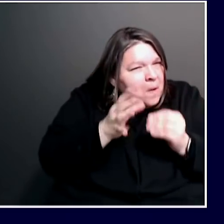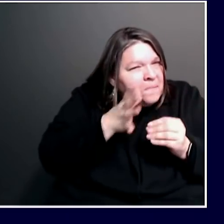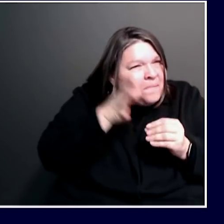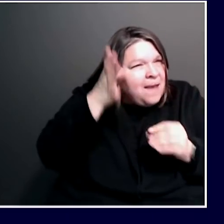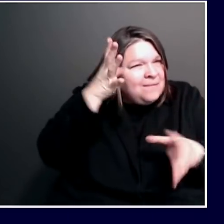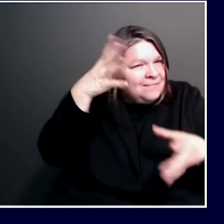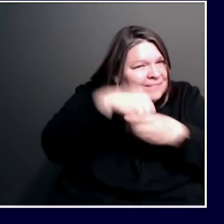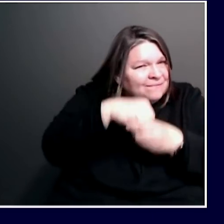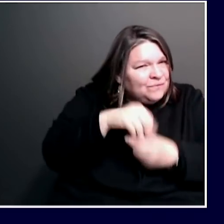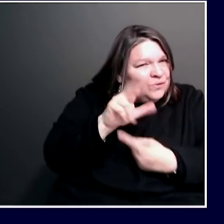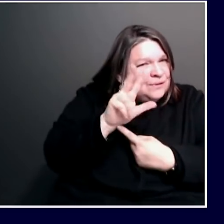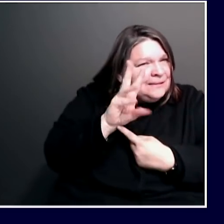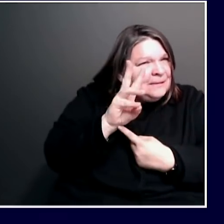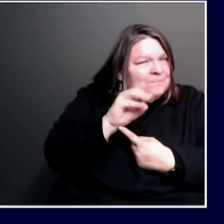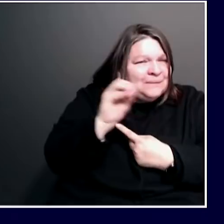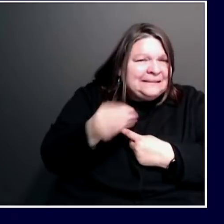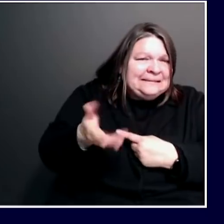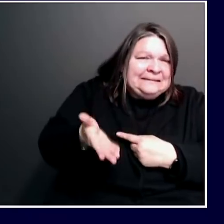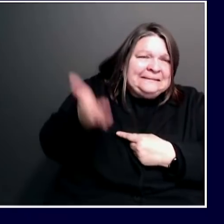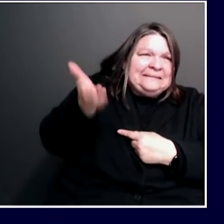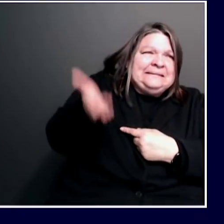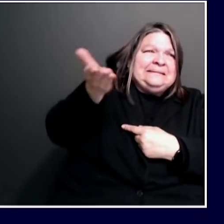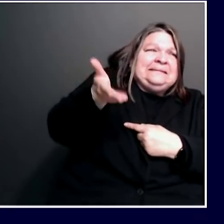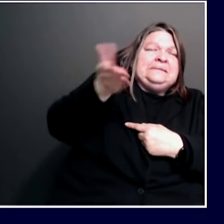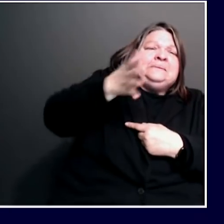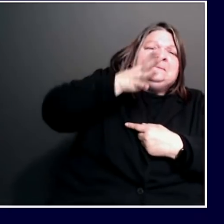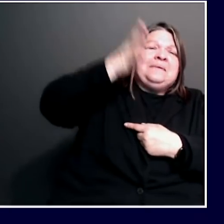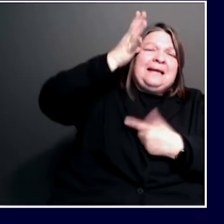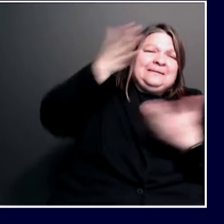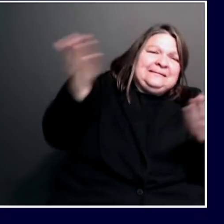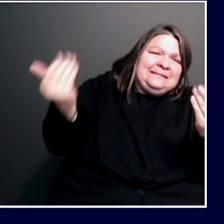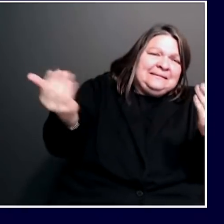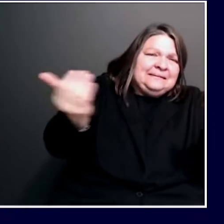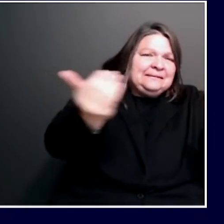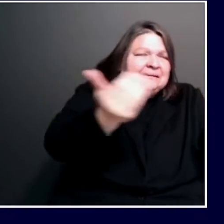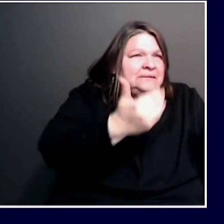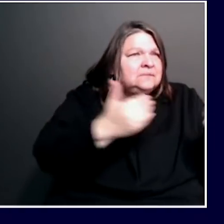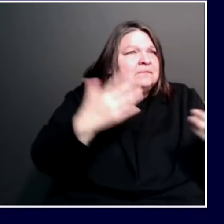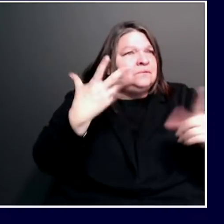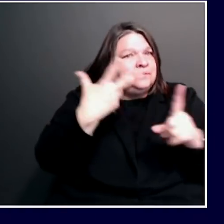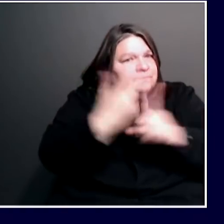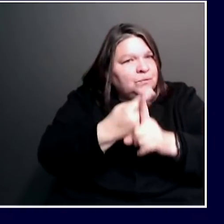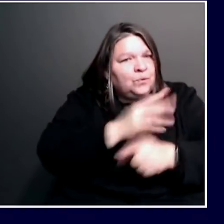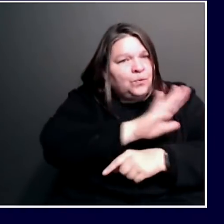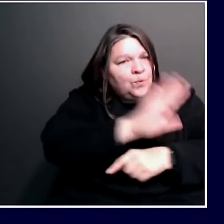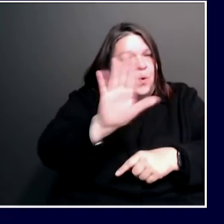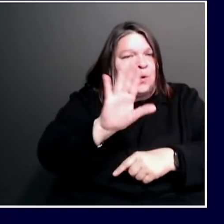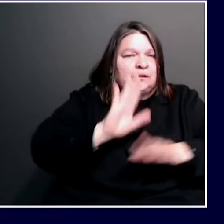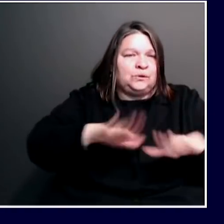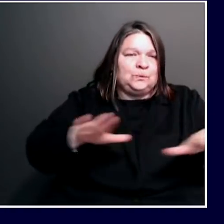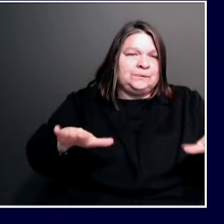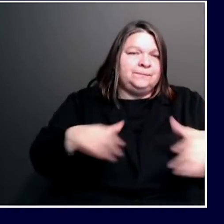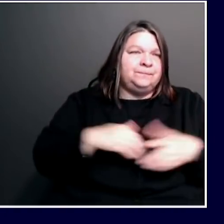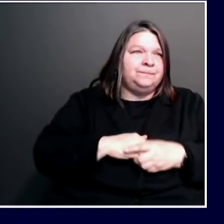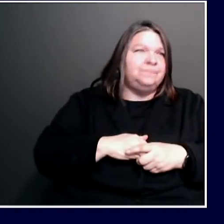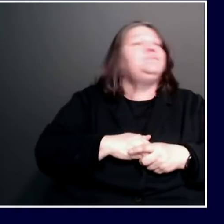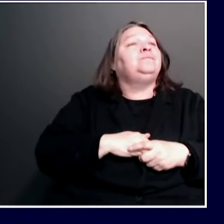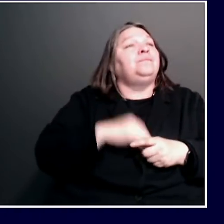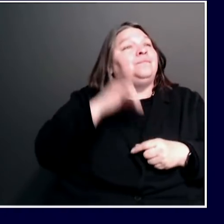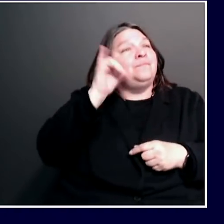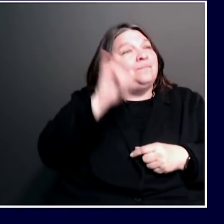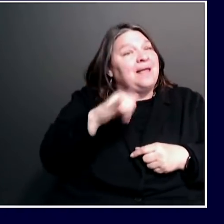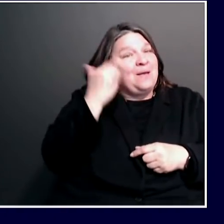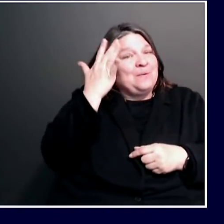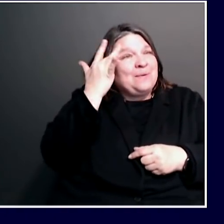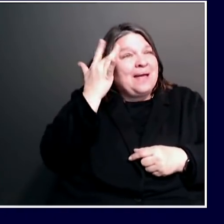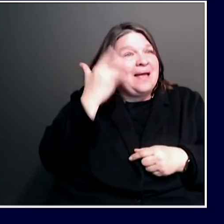And we're not slowing down. We're still trying to make sure that vaccines are available. That's why I took time a moment ago to note where vaccines